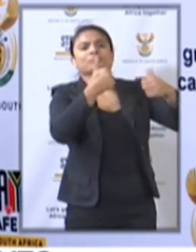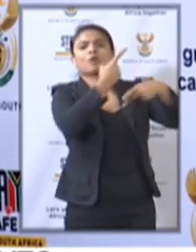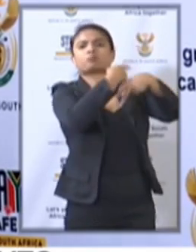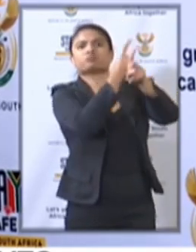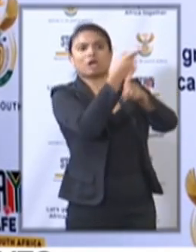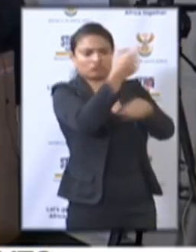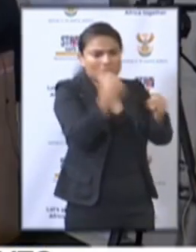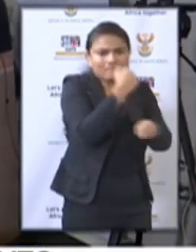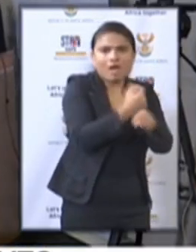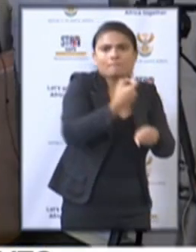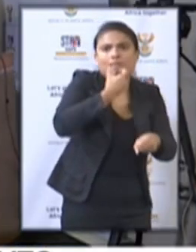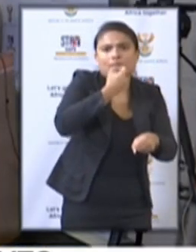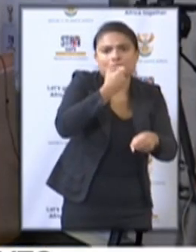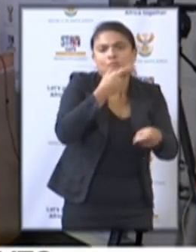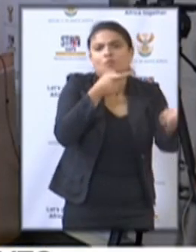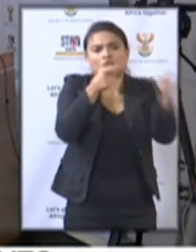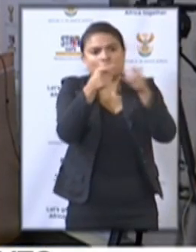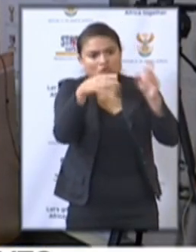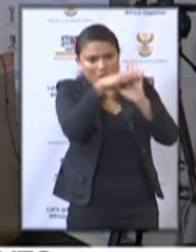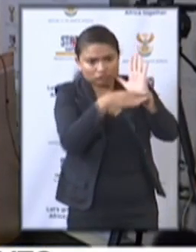very much.